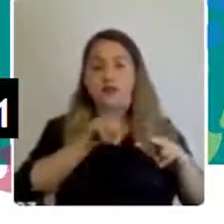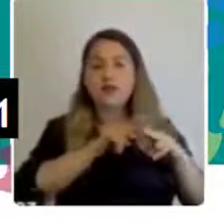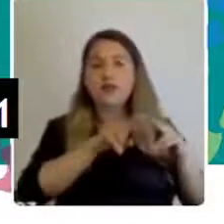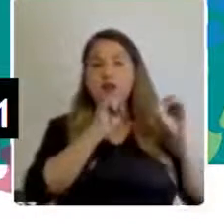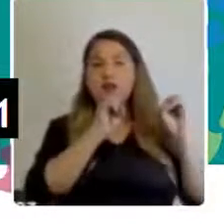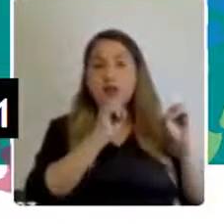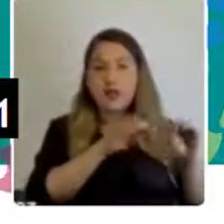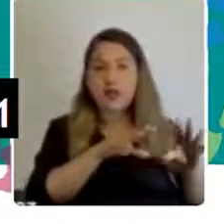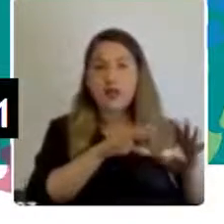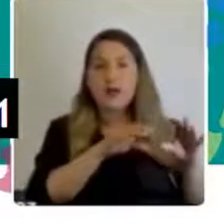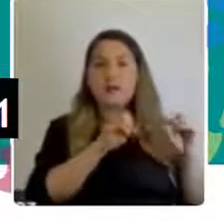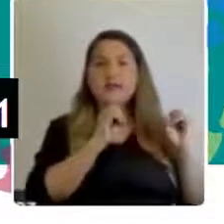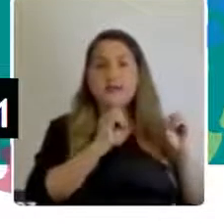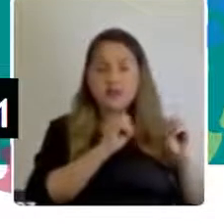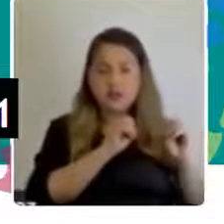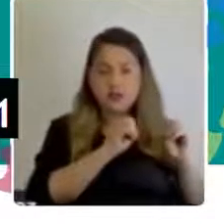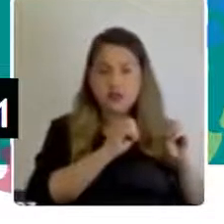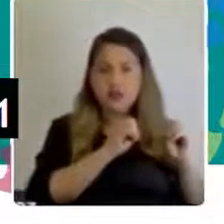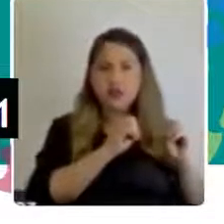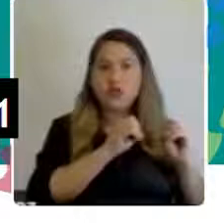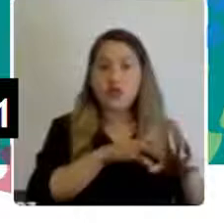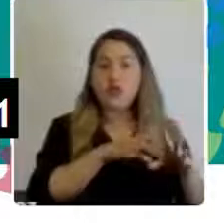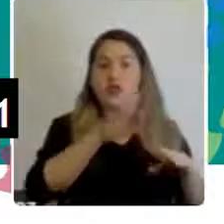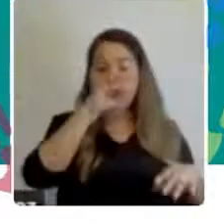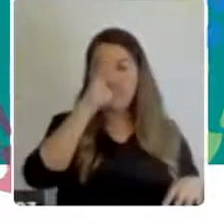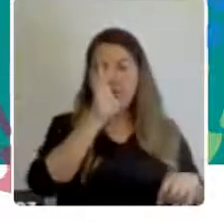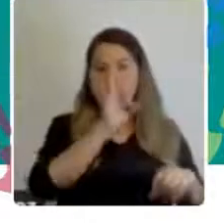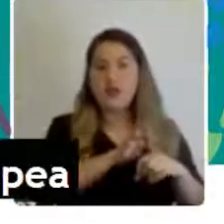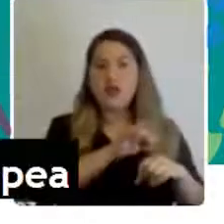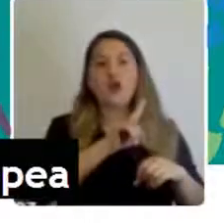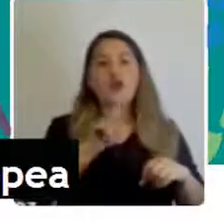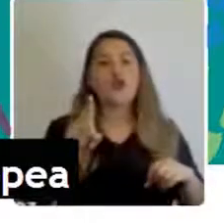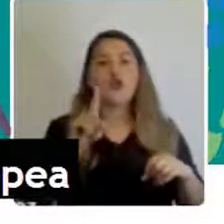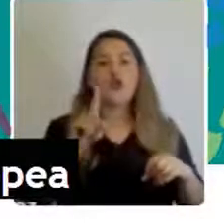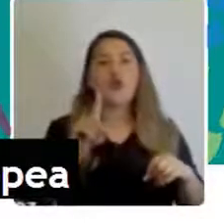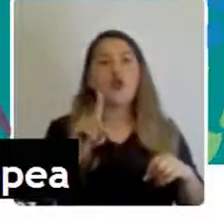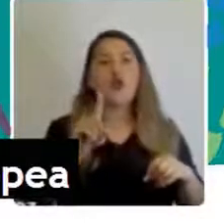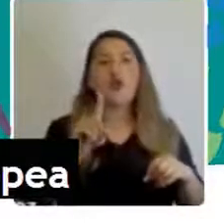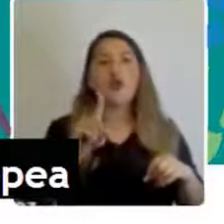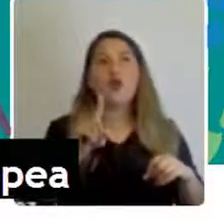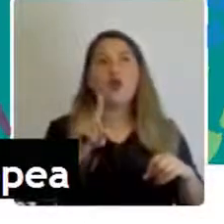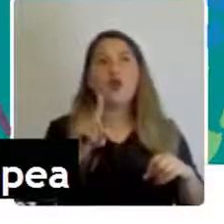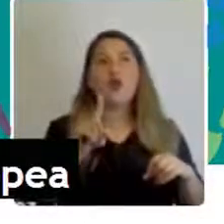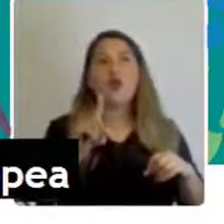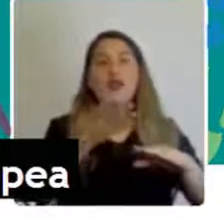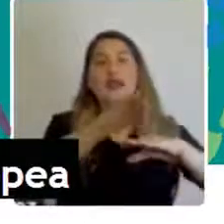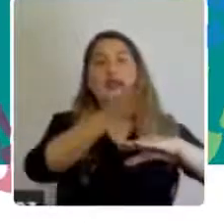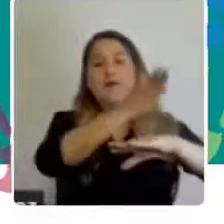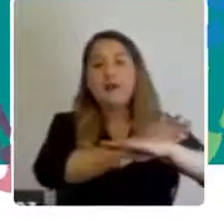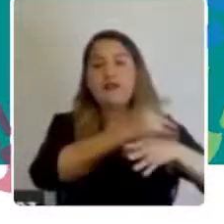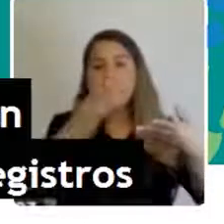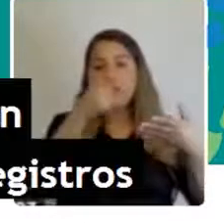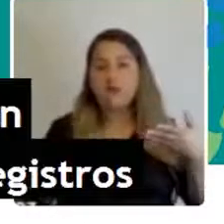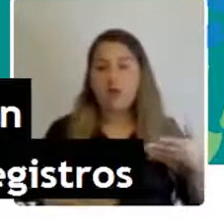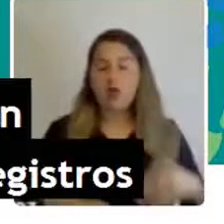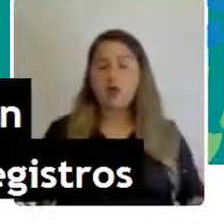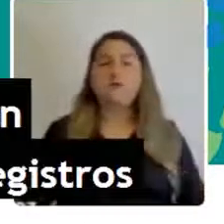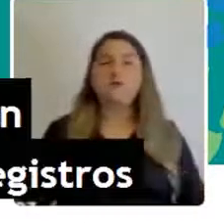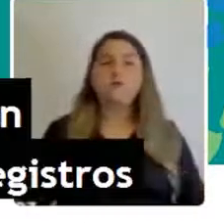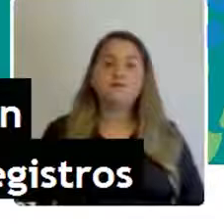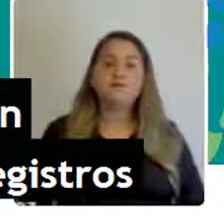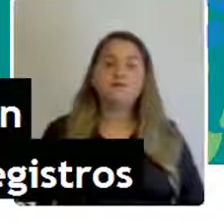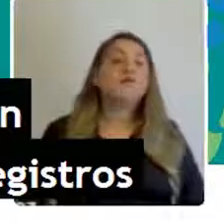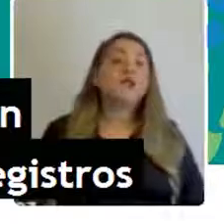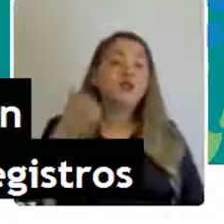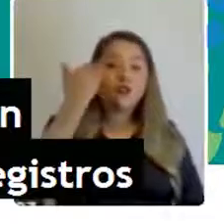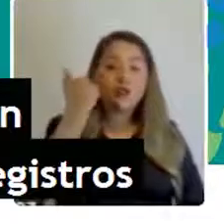Next year will be in April 2000. These are free of charge, of course, and are funded by the European Commission. And since